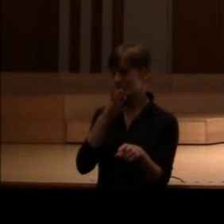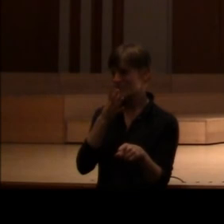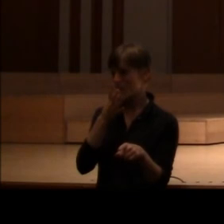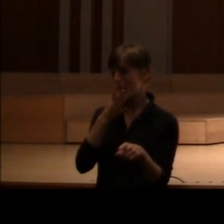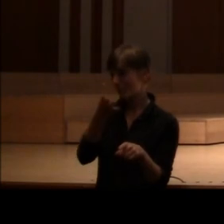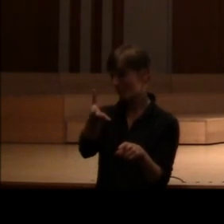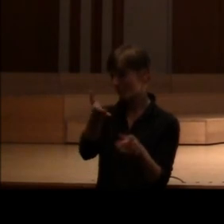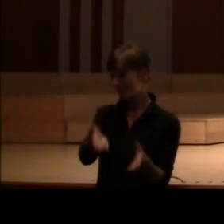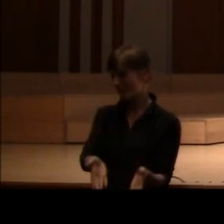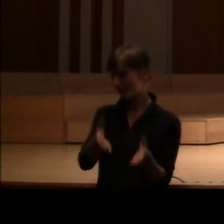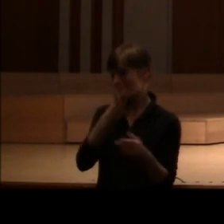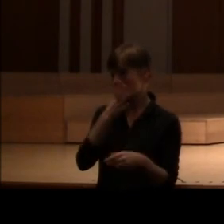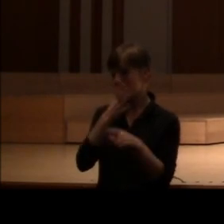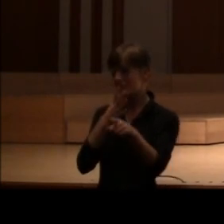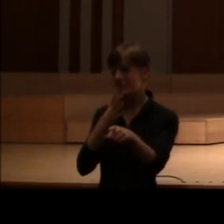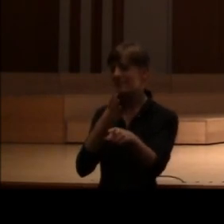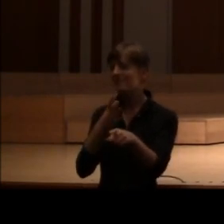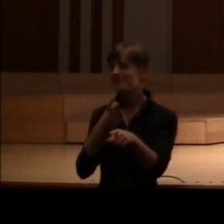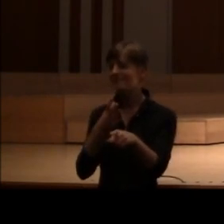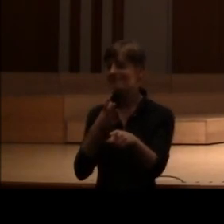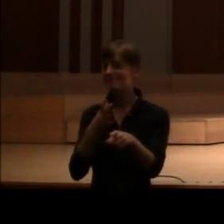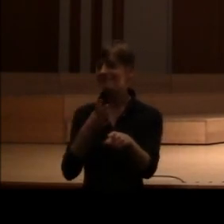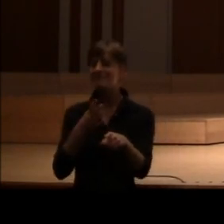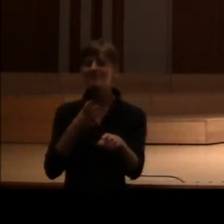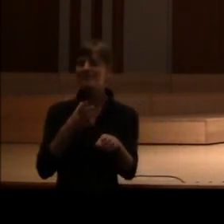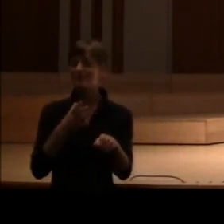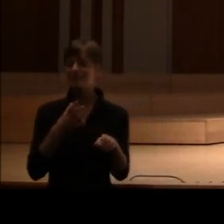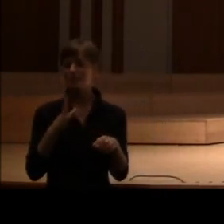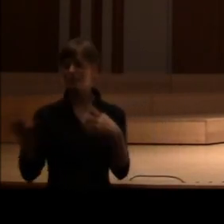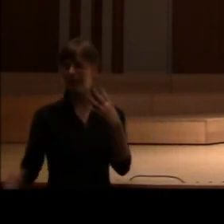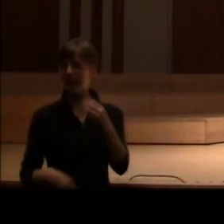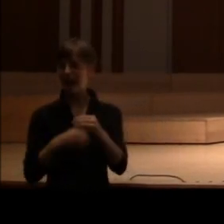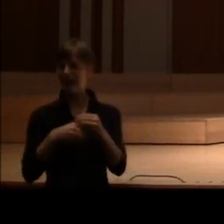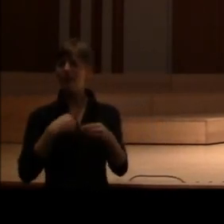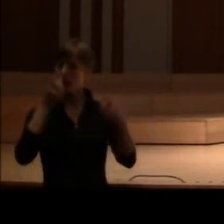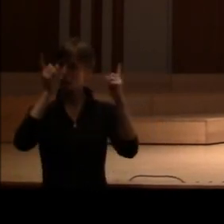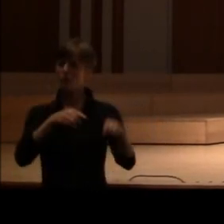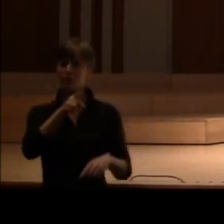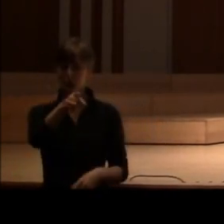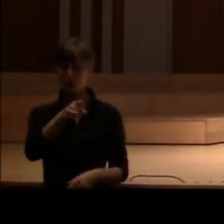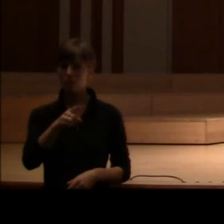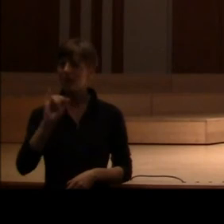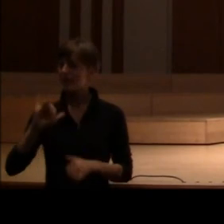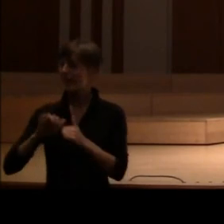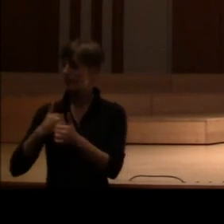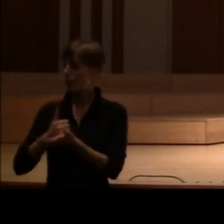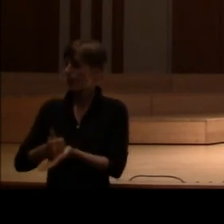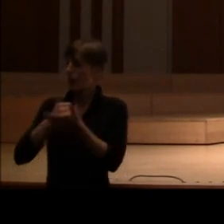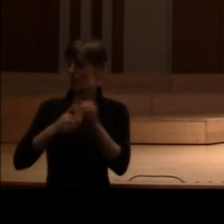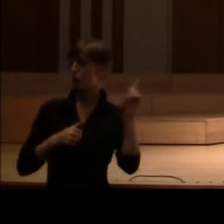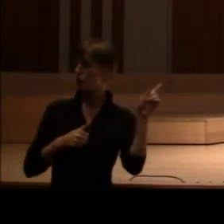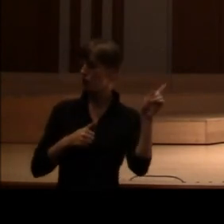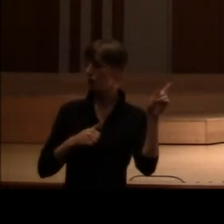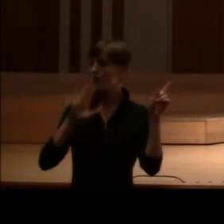Yeah, sure. This is my mom, by the way. Hi. I can absolutely agree with you here. That's how we helped Adora. And we never told her anything about you can't